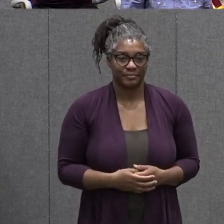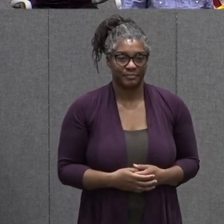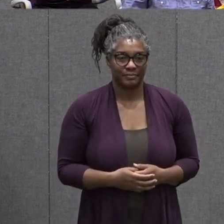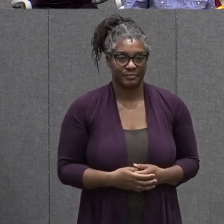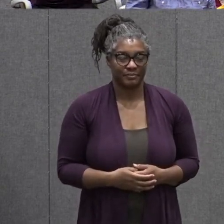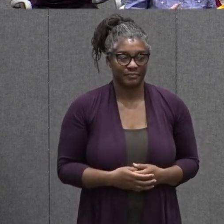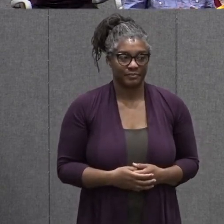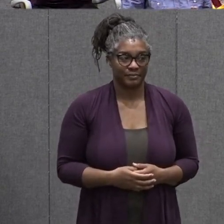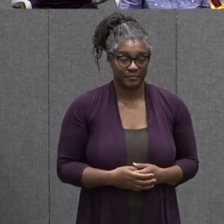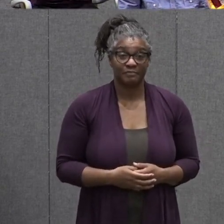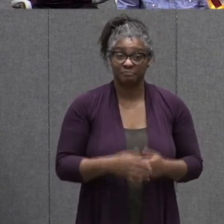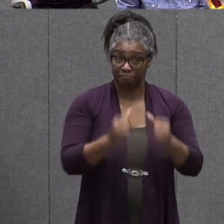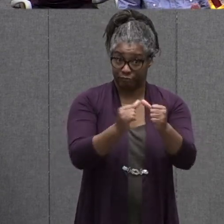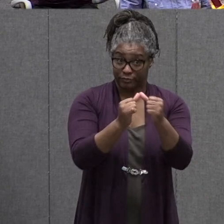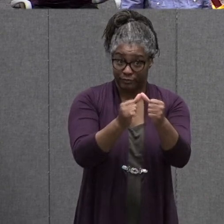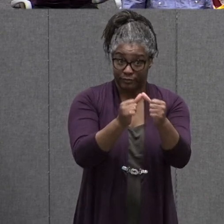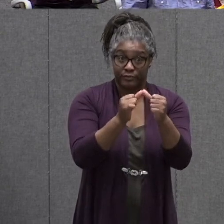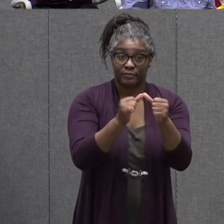Good, keep that going.